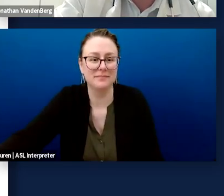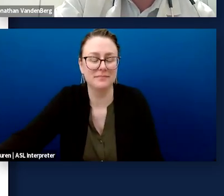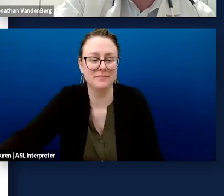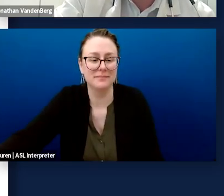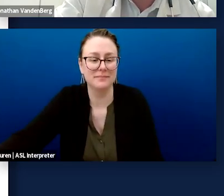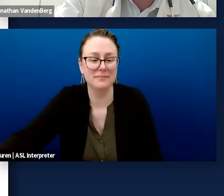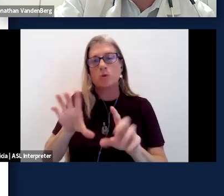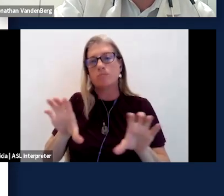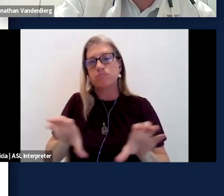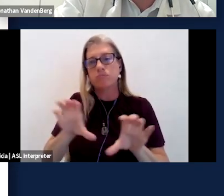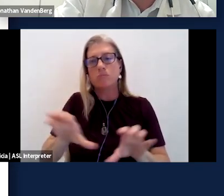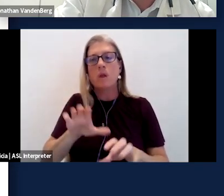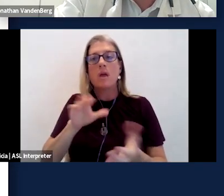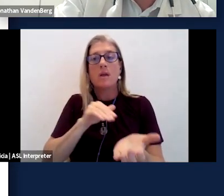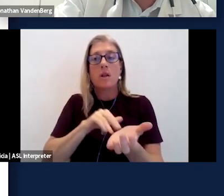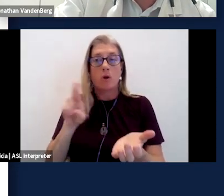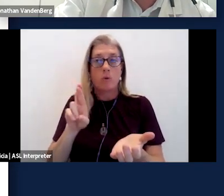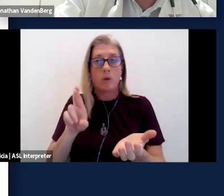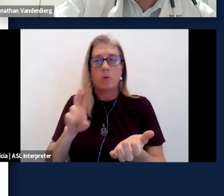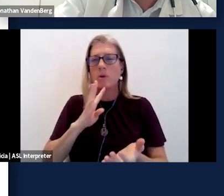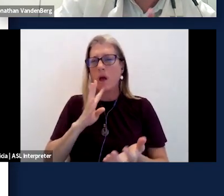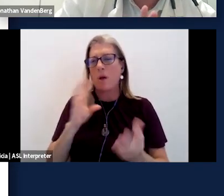Rodriguez could talk about that more, but I like to talk about